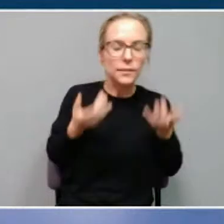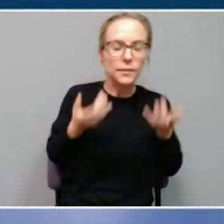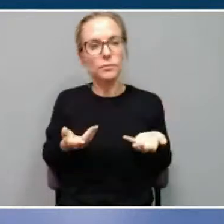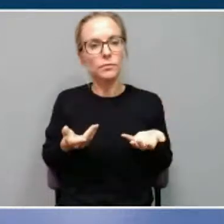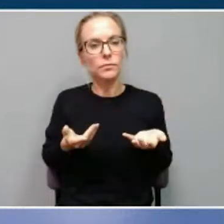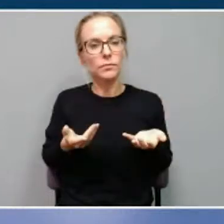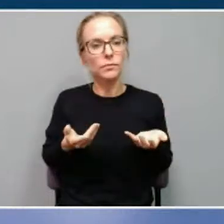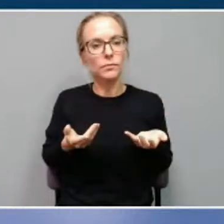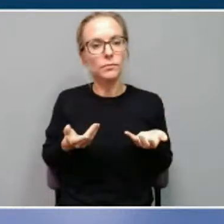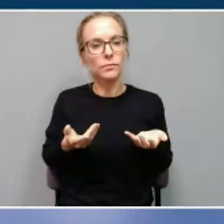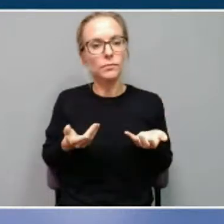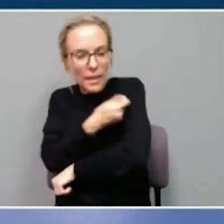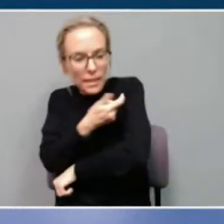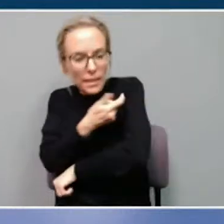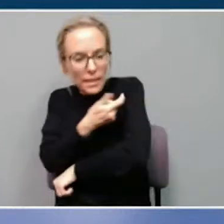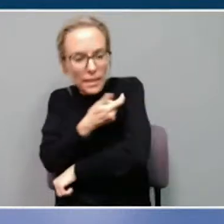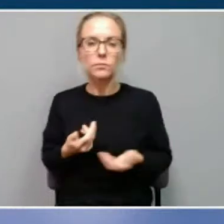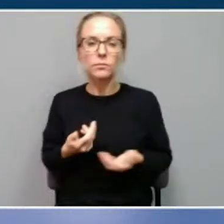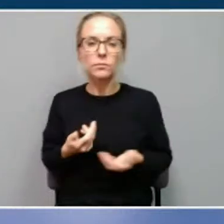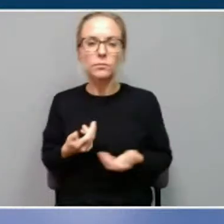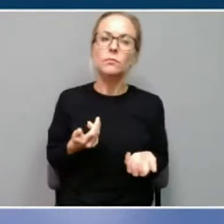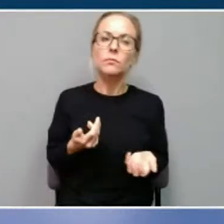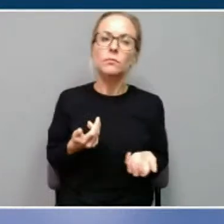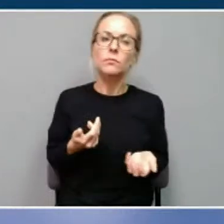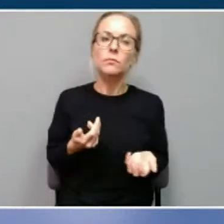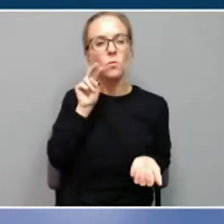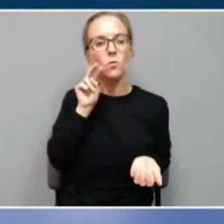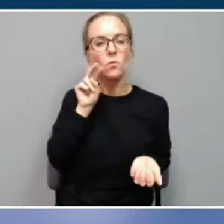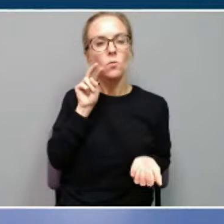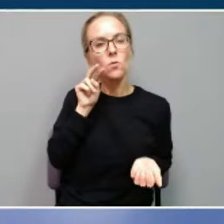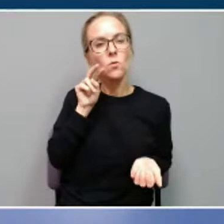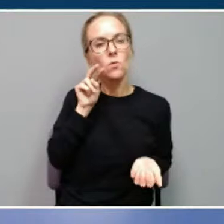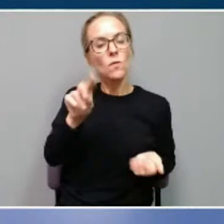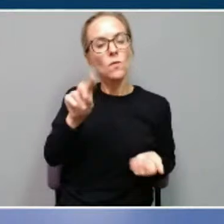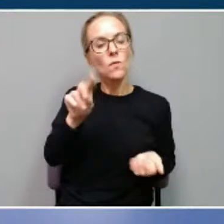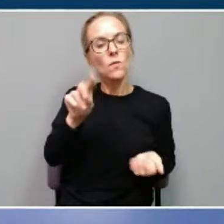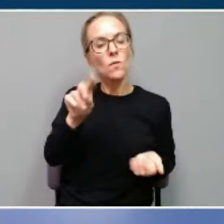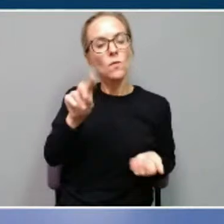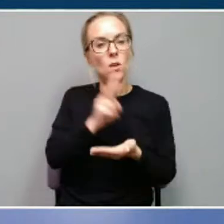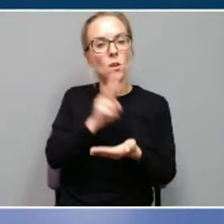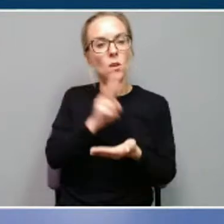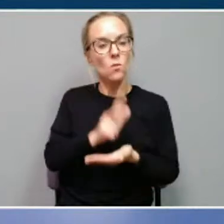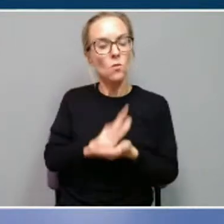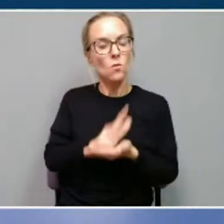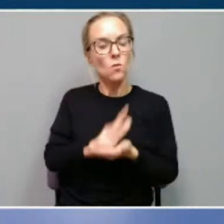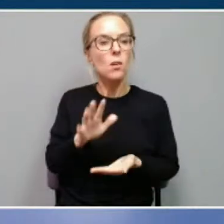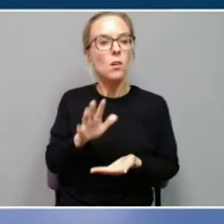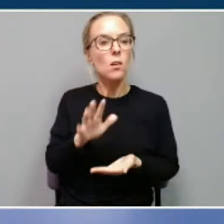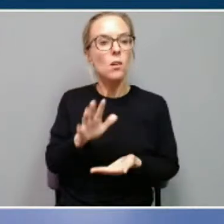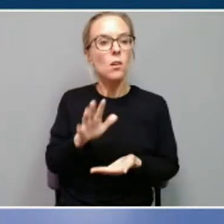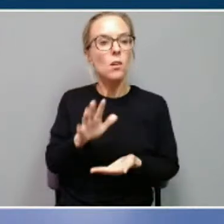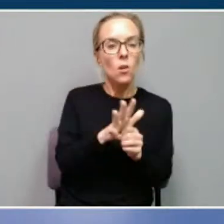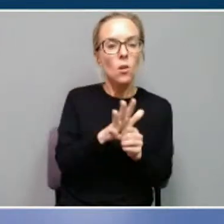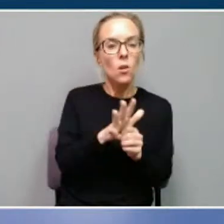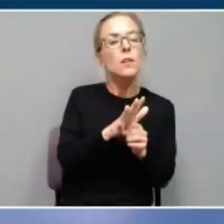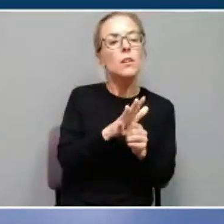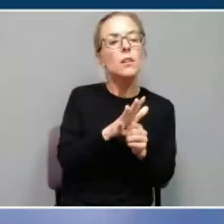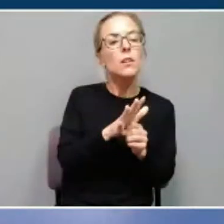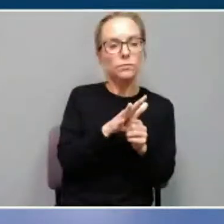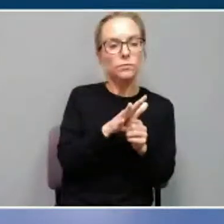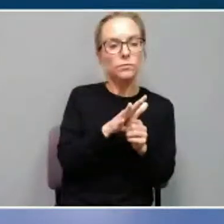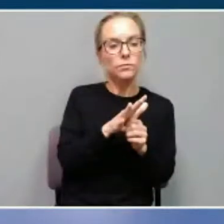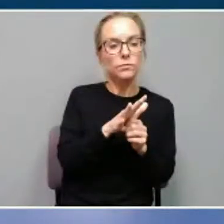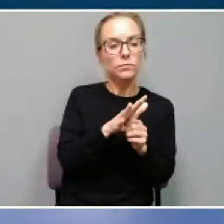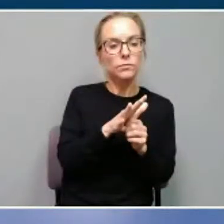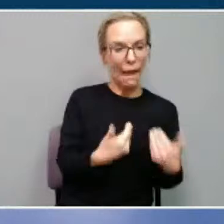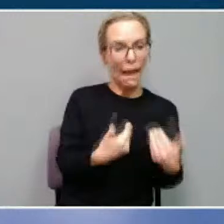vaccinations. So if we'll look at the week over week, COVID-19 test positivity rate increase since we